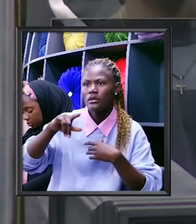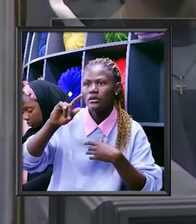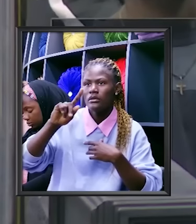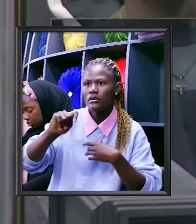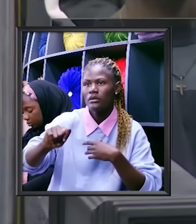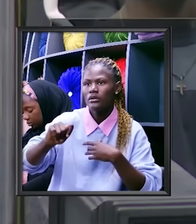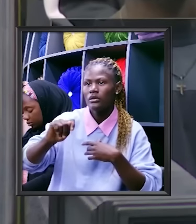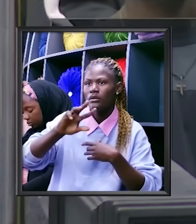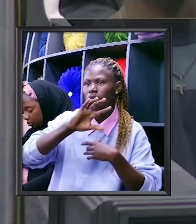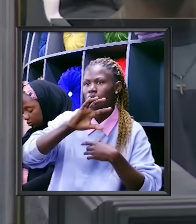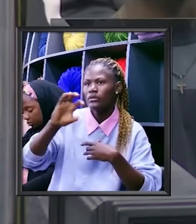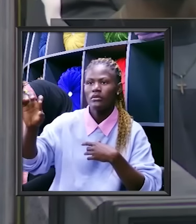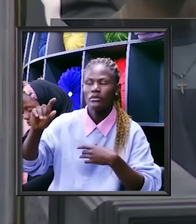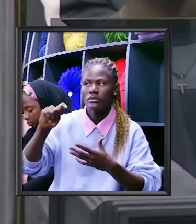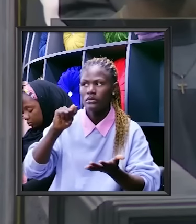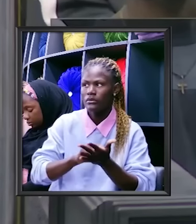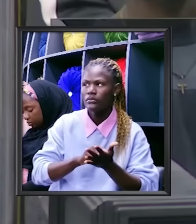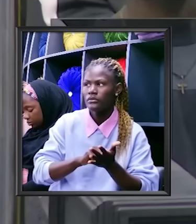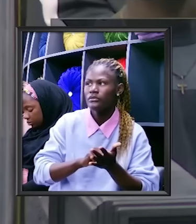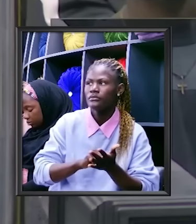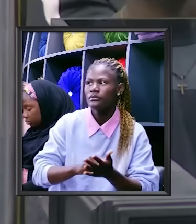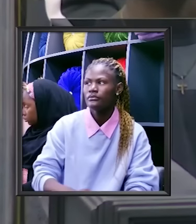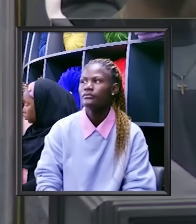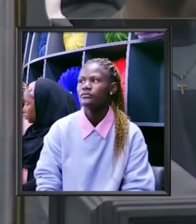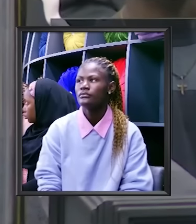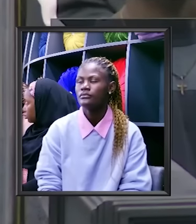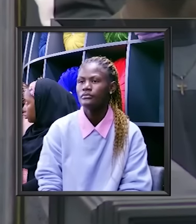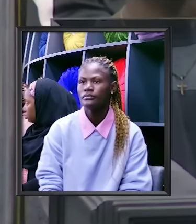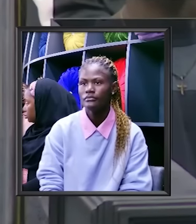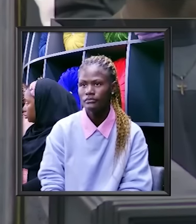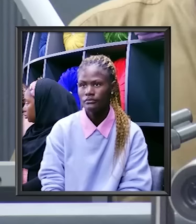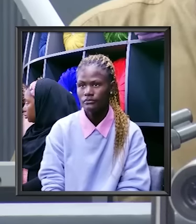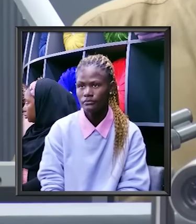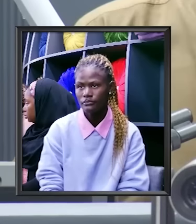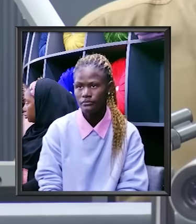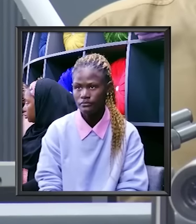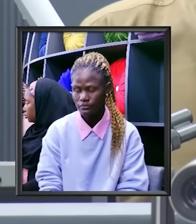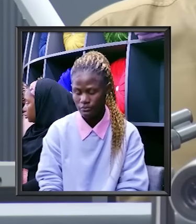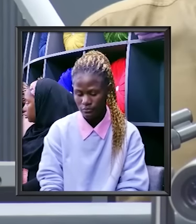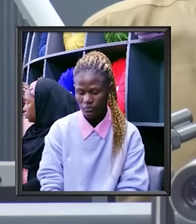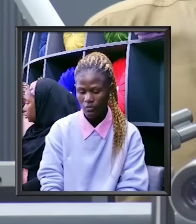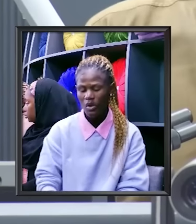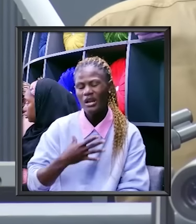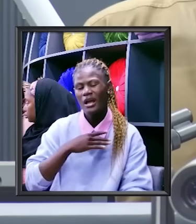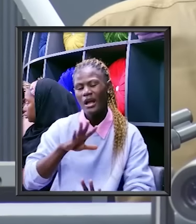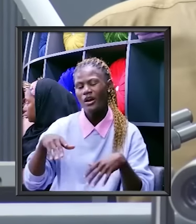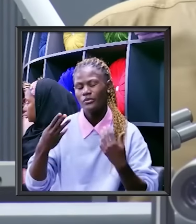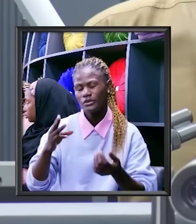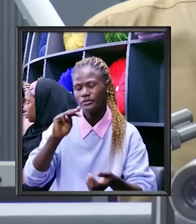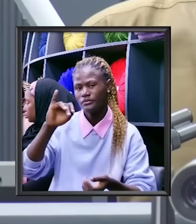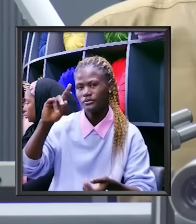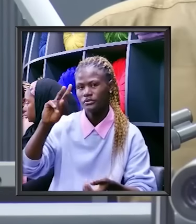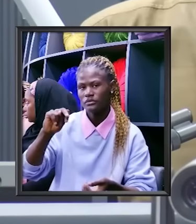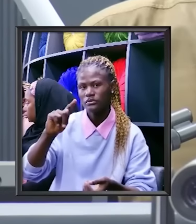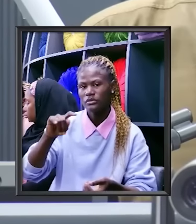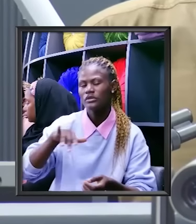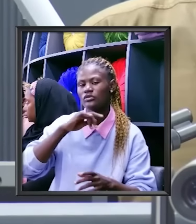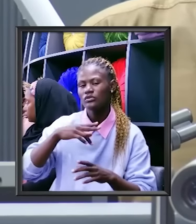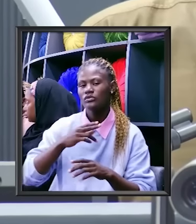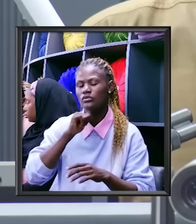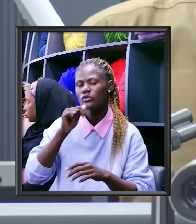500,000. Wait, right there? Right there, I was standing in front of the ATM machine. Like said, how many minutes after your it card? It was not up to